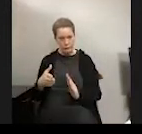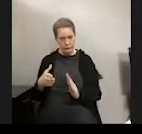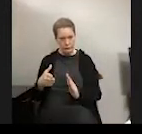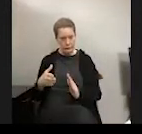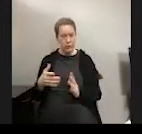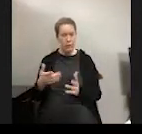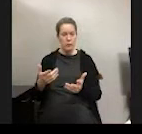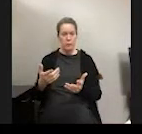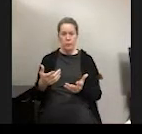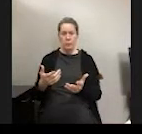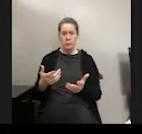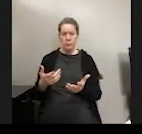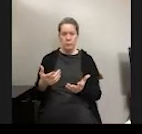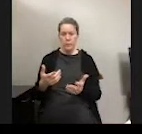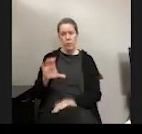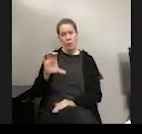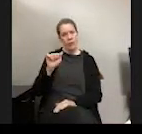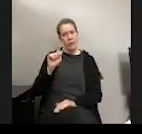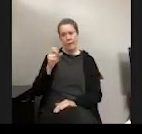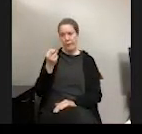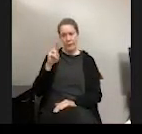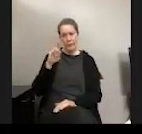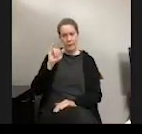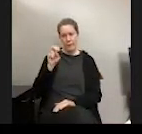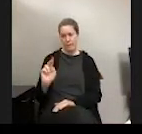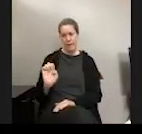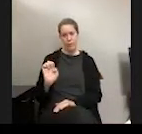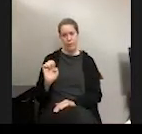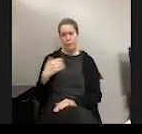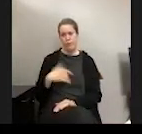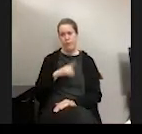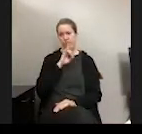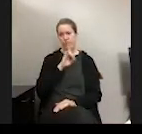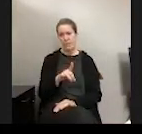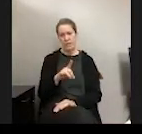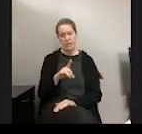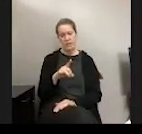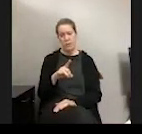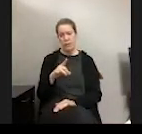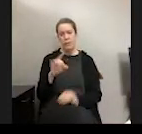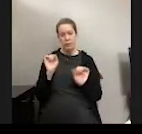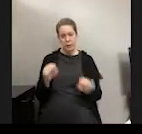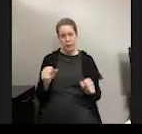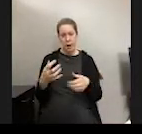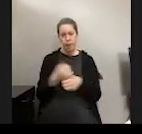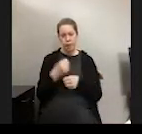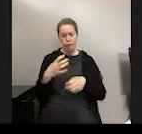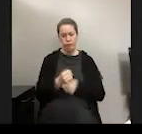and again, Catherine Dean can really shore up some of my minor comments here, but